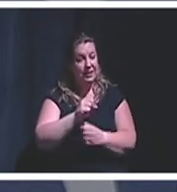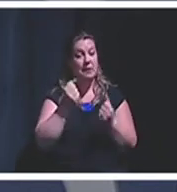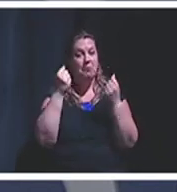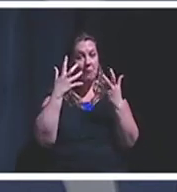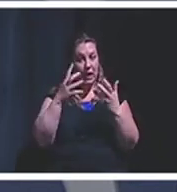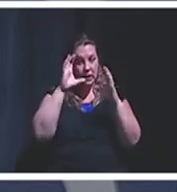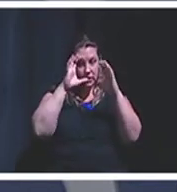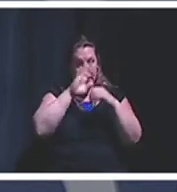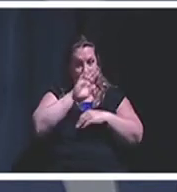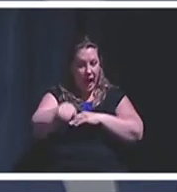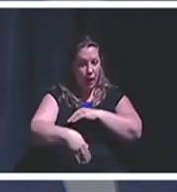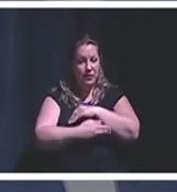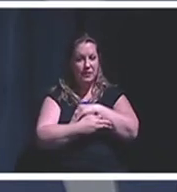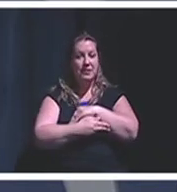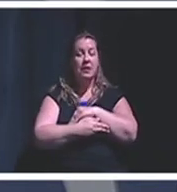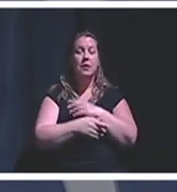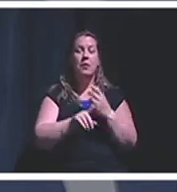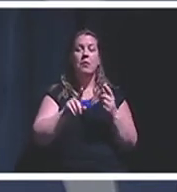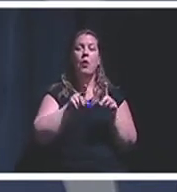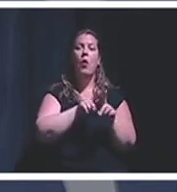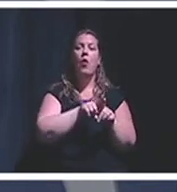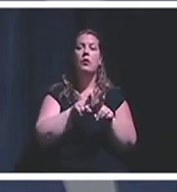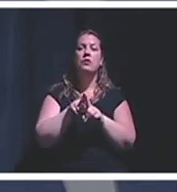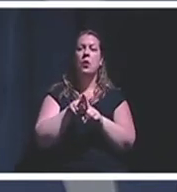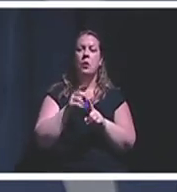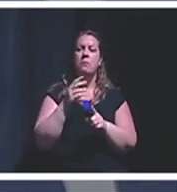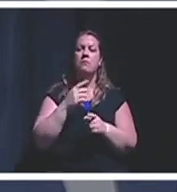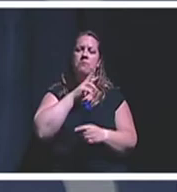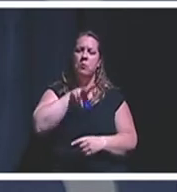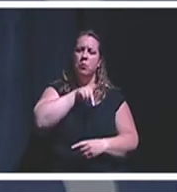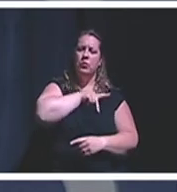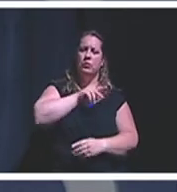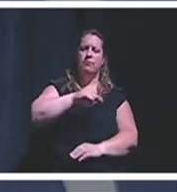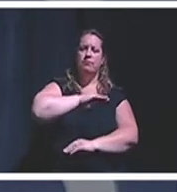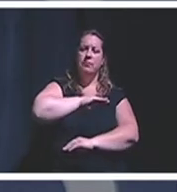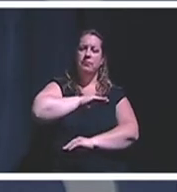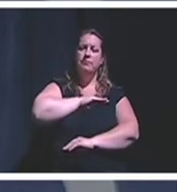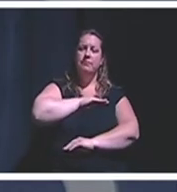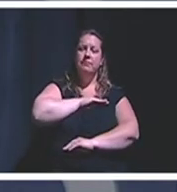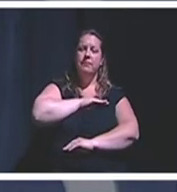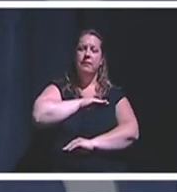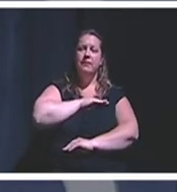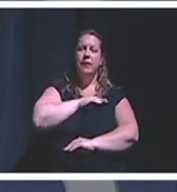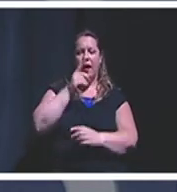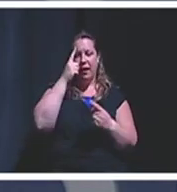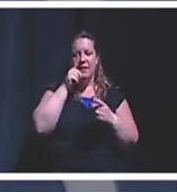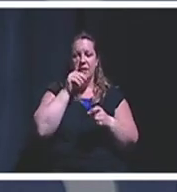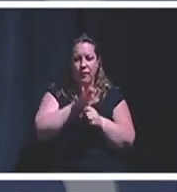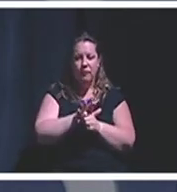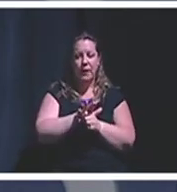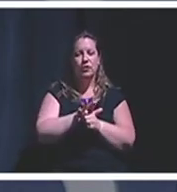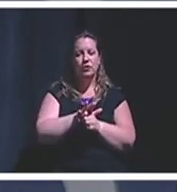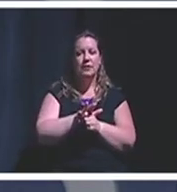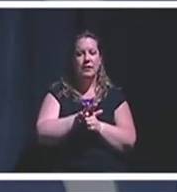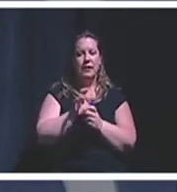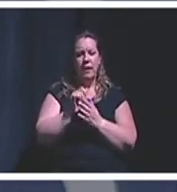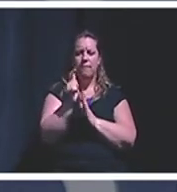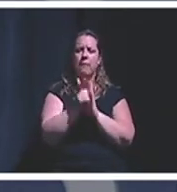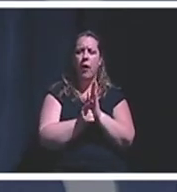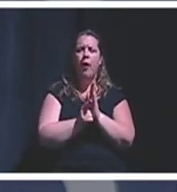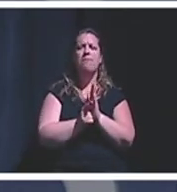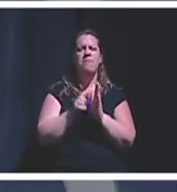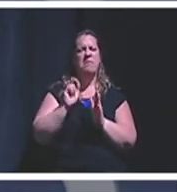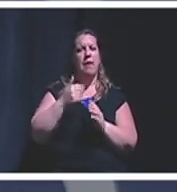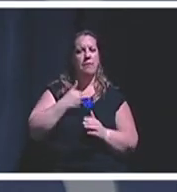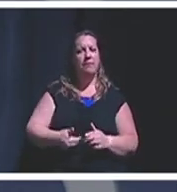hours, but also personal satisfaction and confirmation that the law was the path